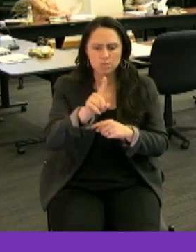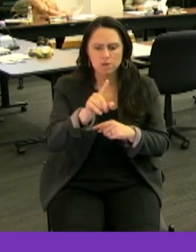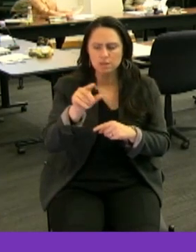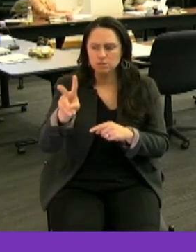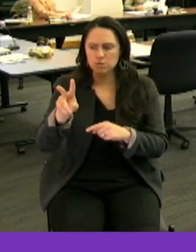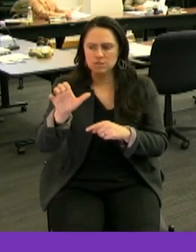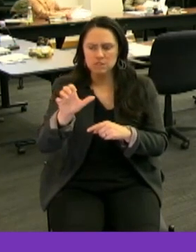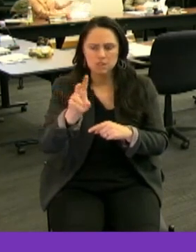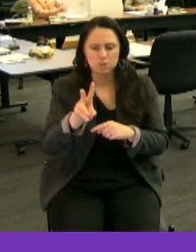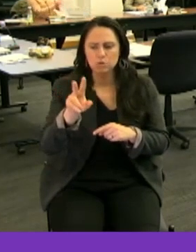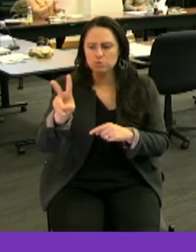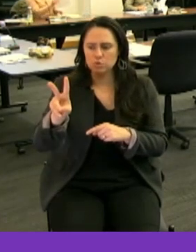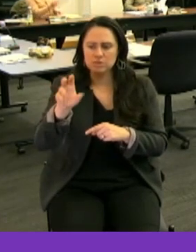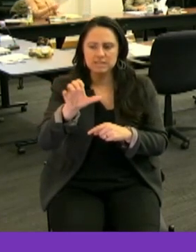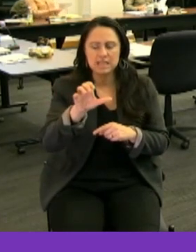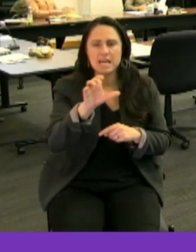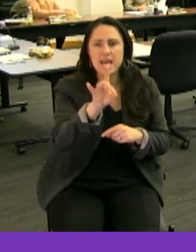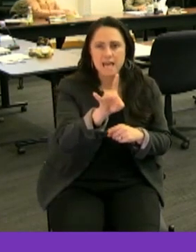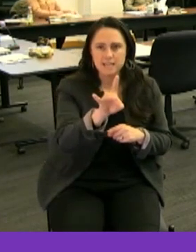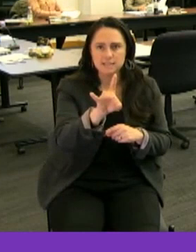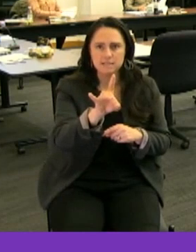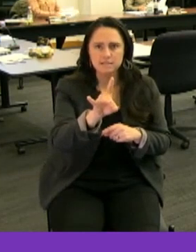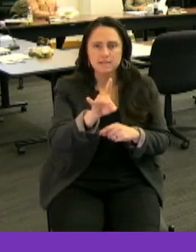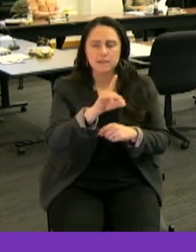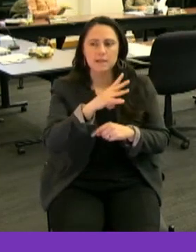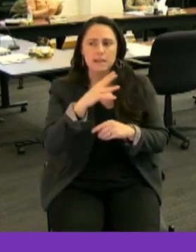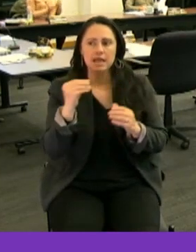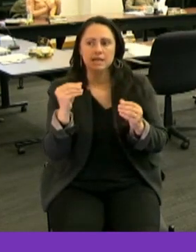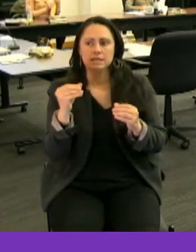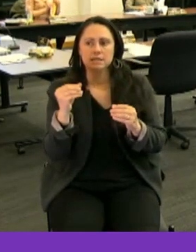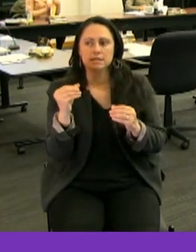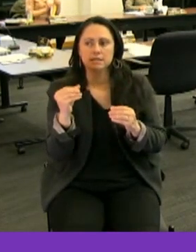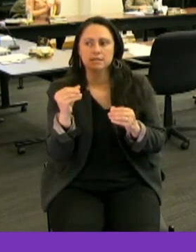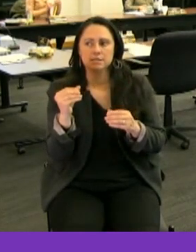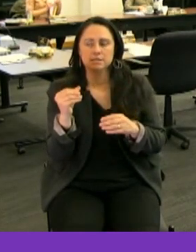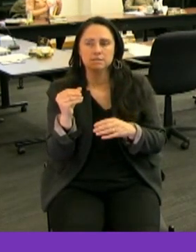2C2, and 2C8. And